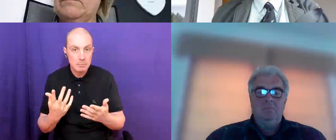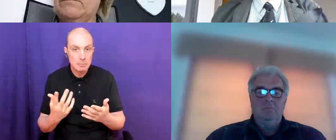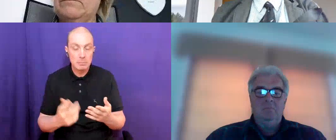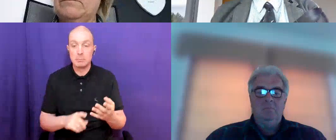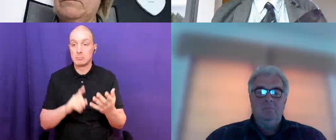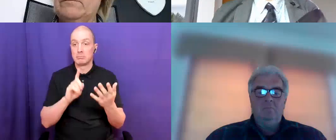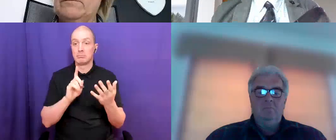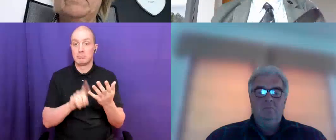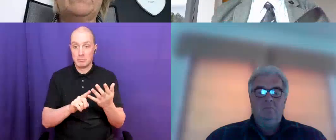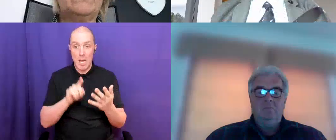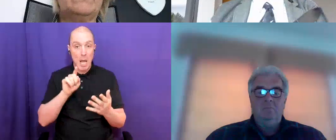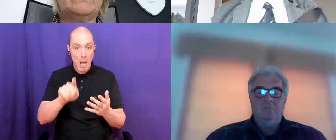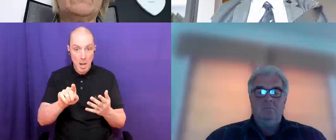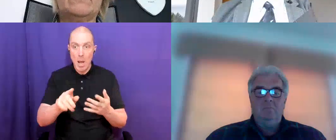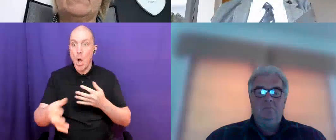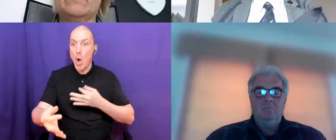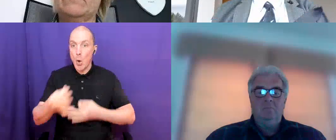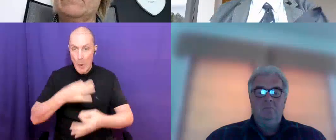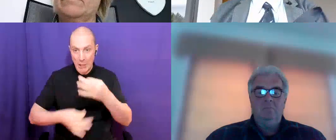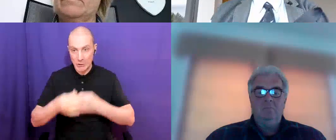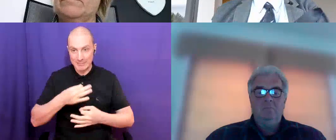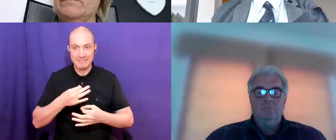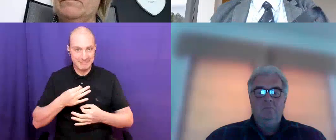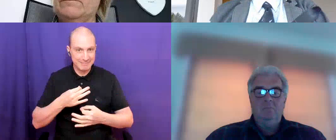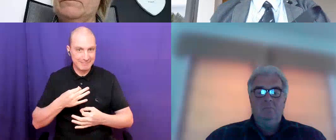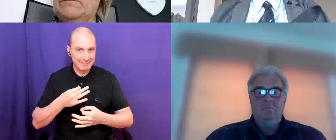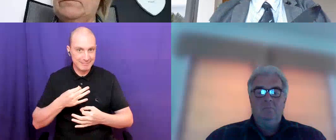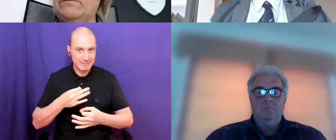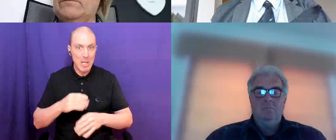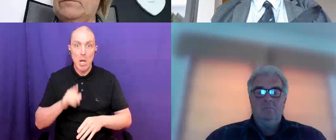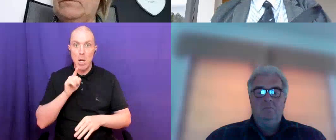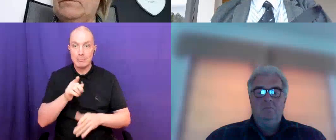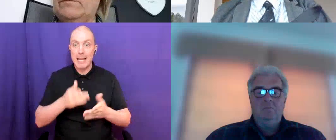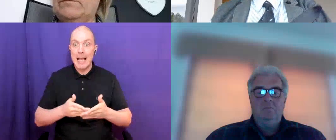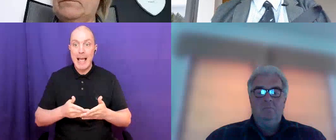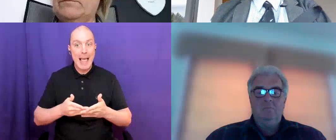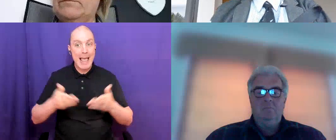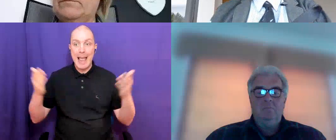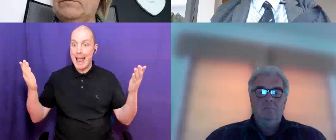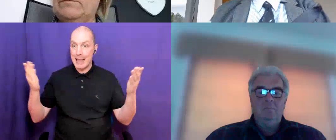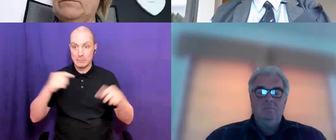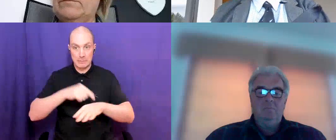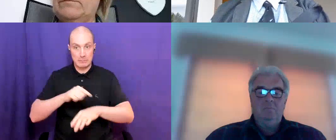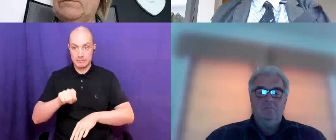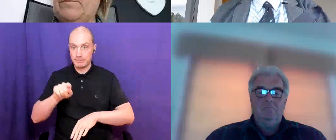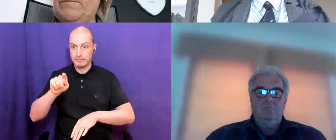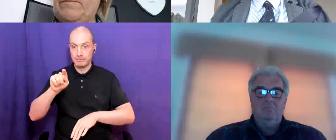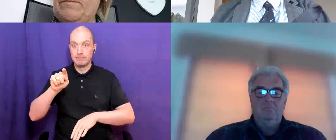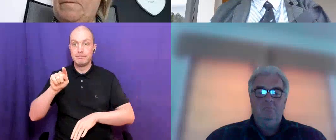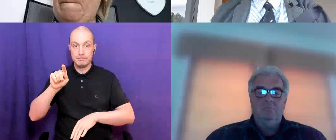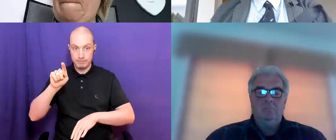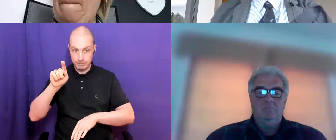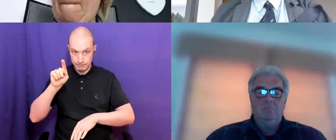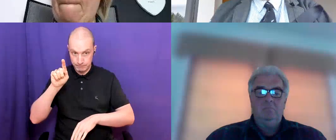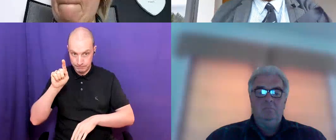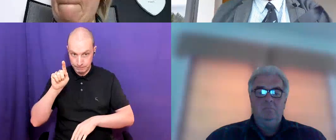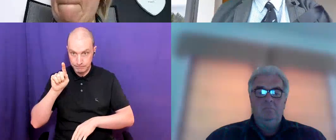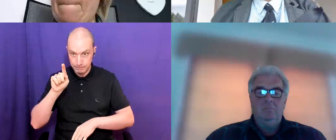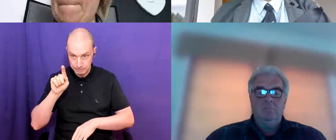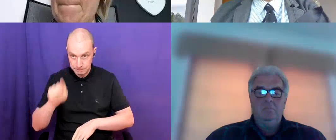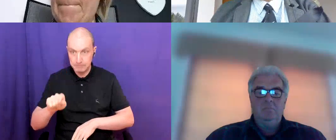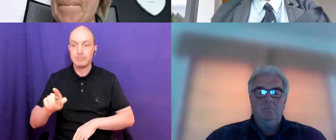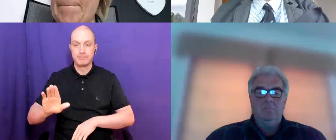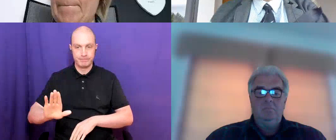And please feel free to ask questions at any point as we go through the agenda today. Please use the MS Teams